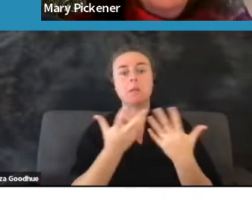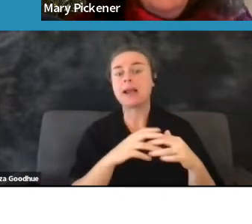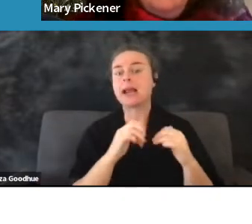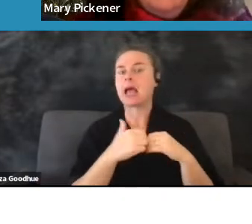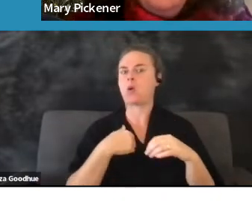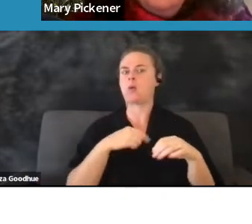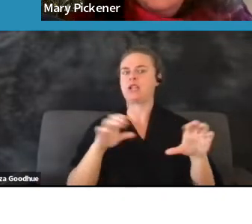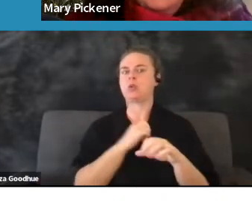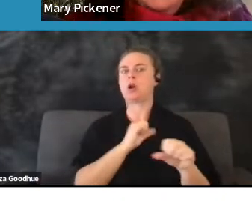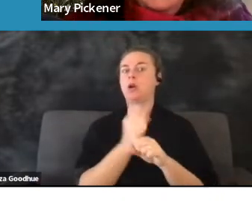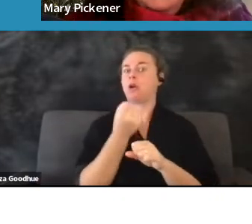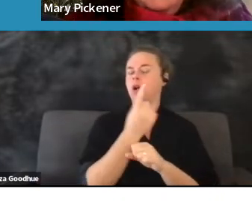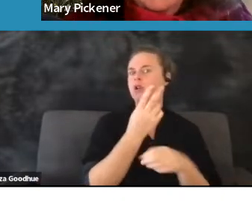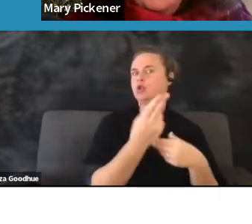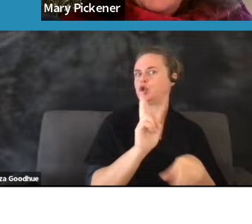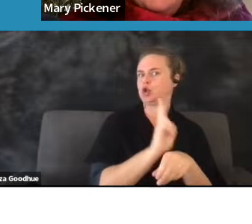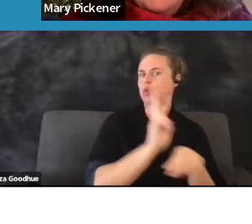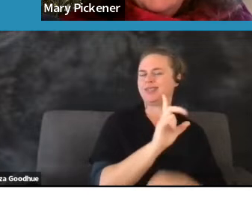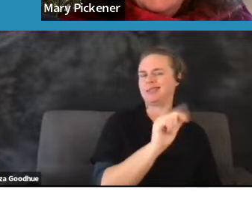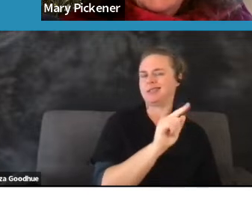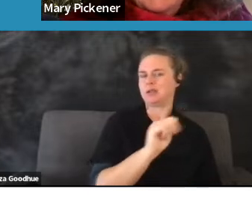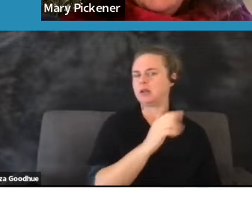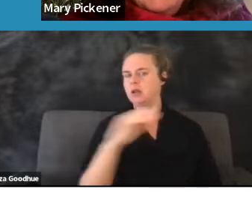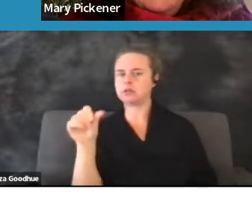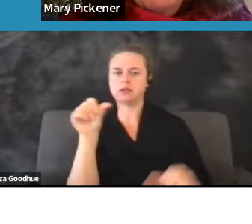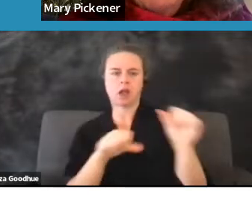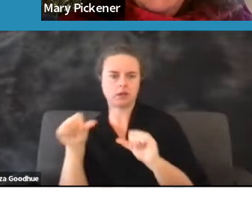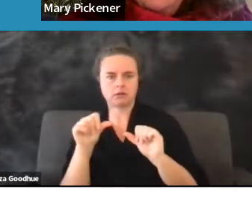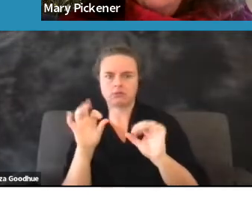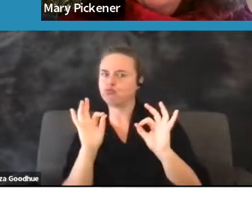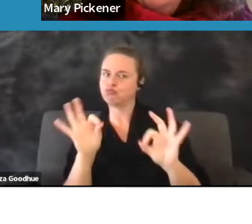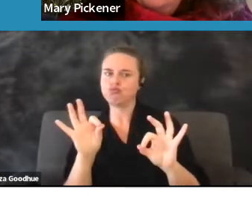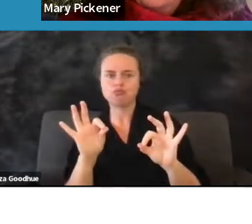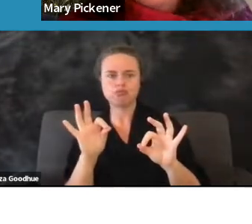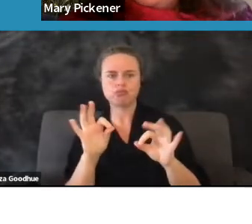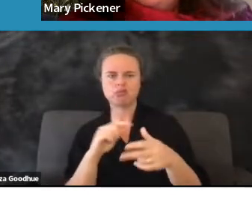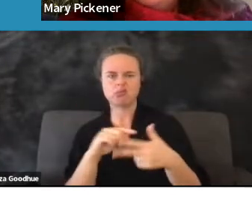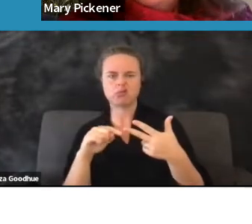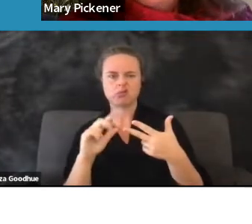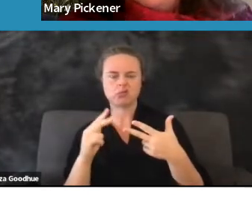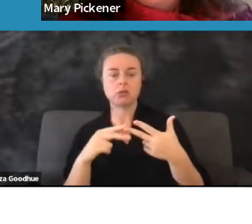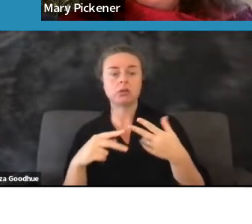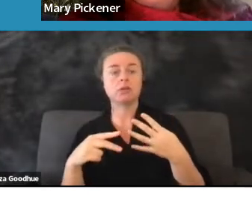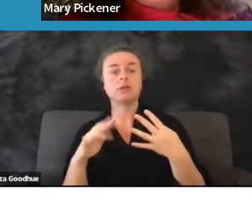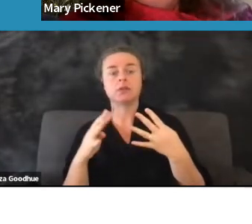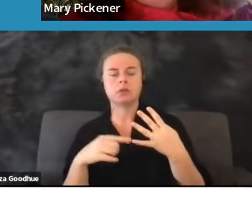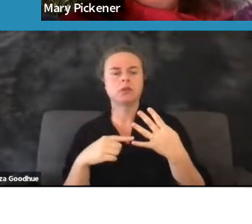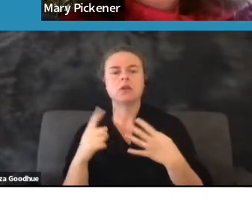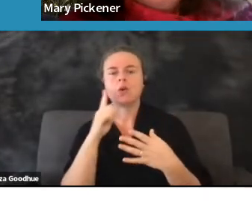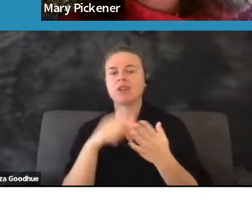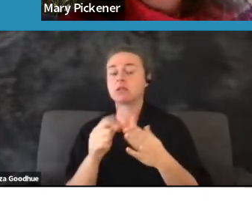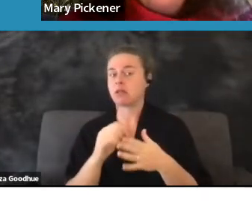a wonderful opportunity. And, also recognizing that primary